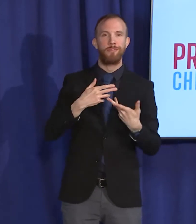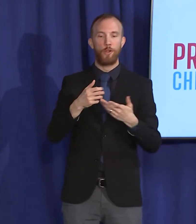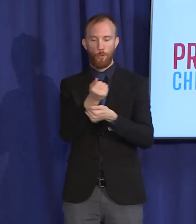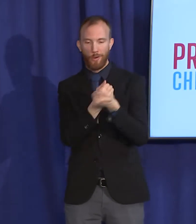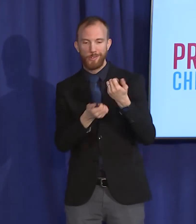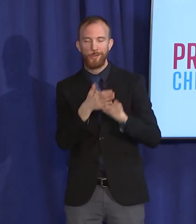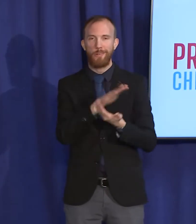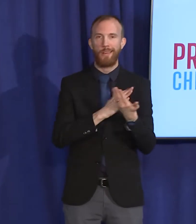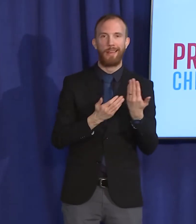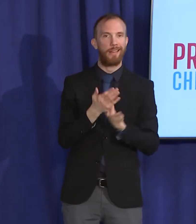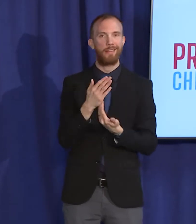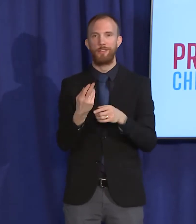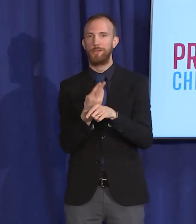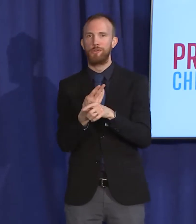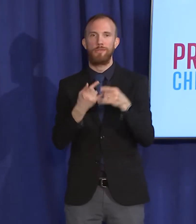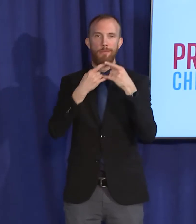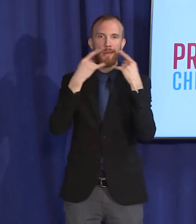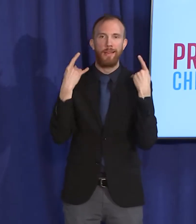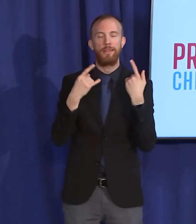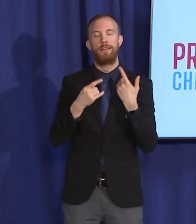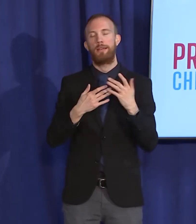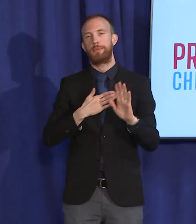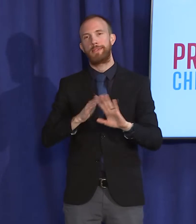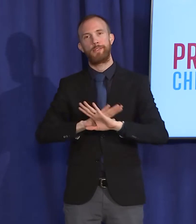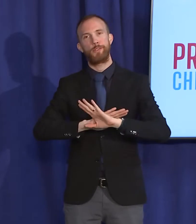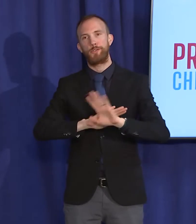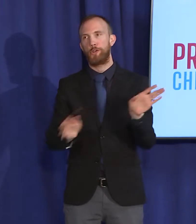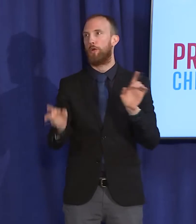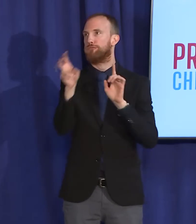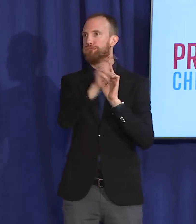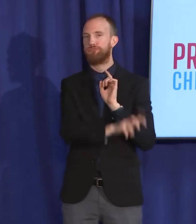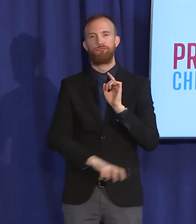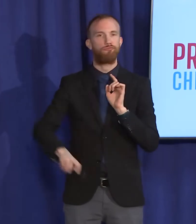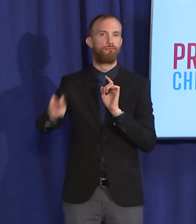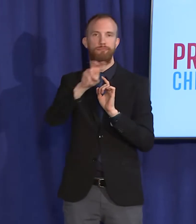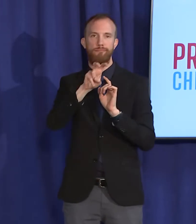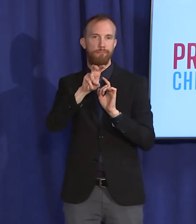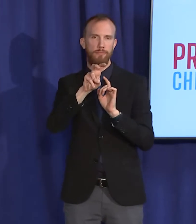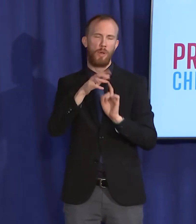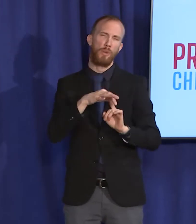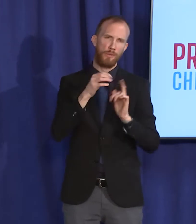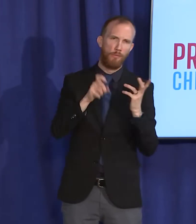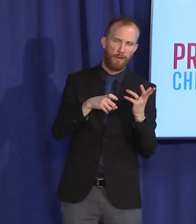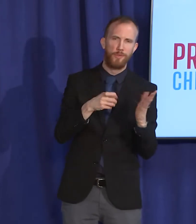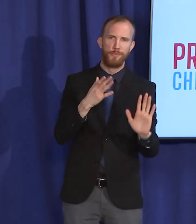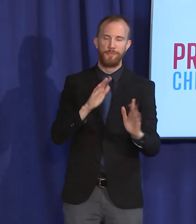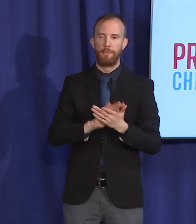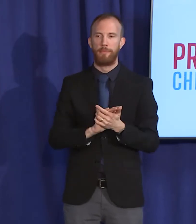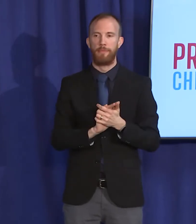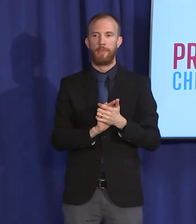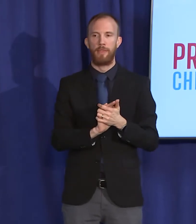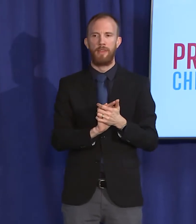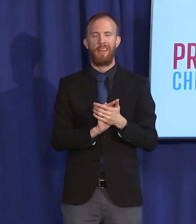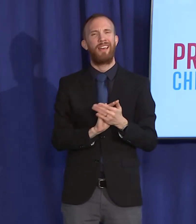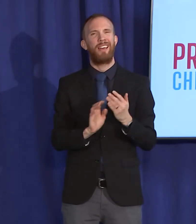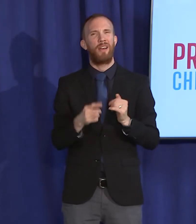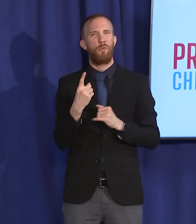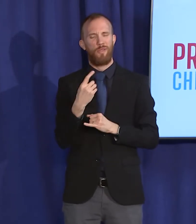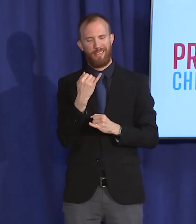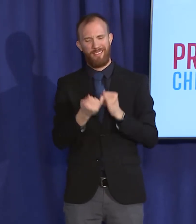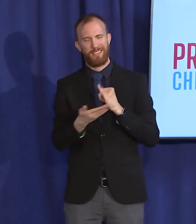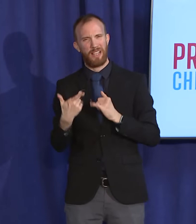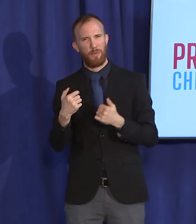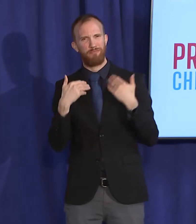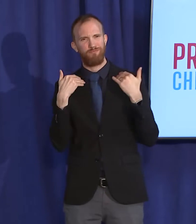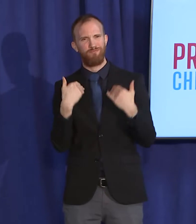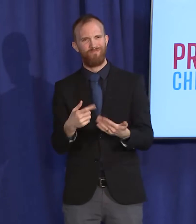and avoid all non-essential travel. I just want to share with you one last thing before I ask Dr. Arwady to